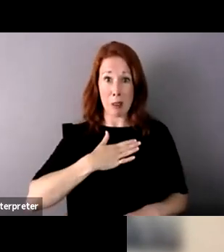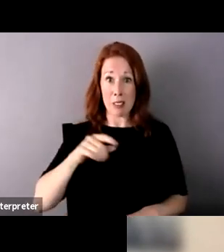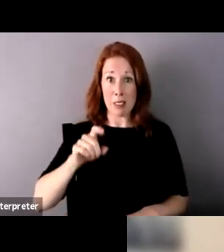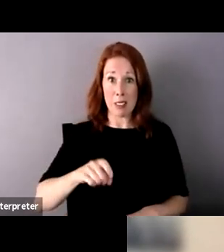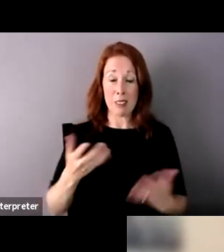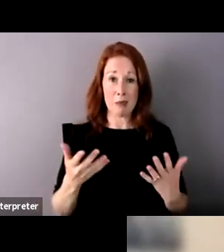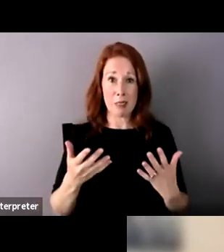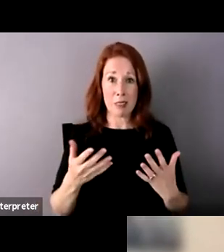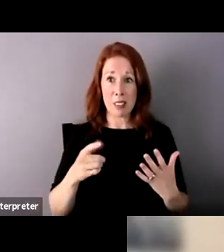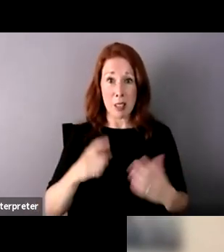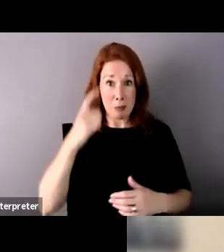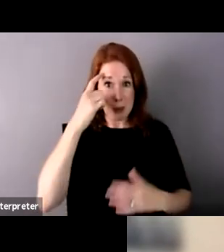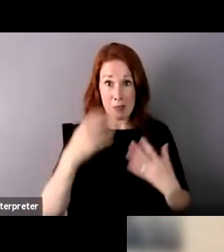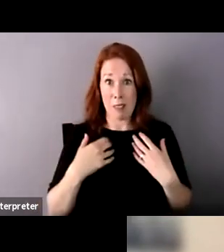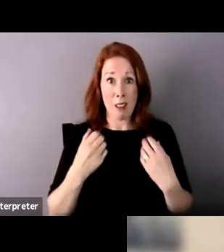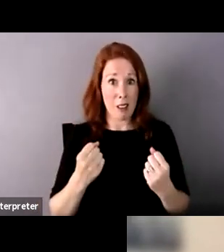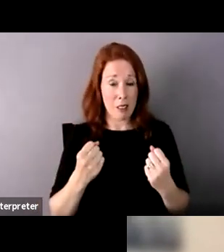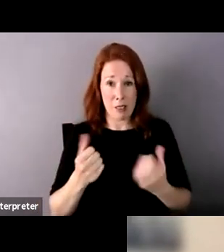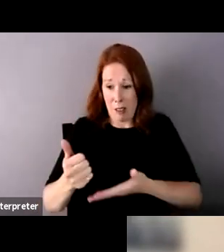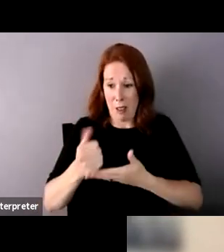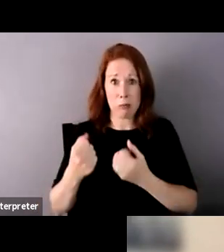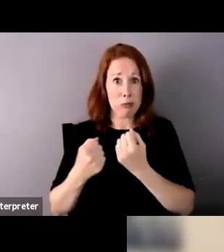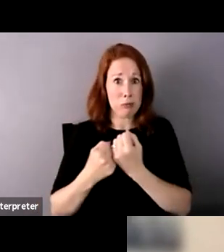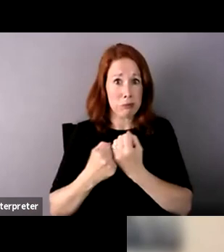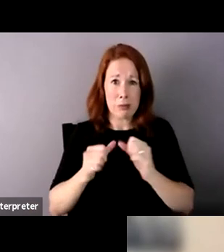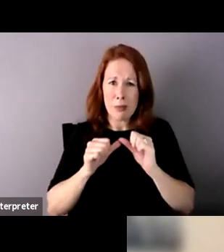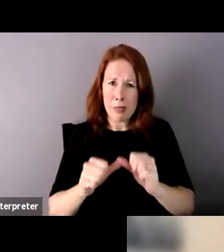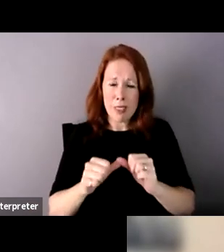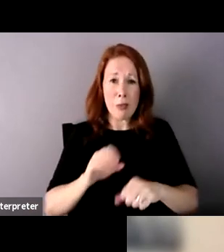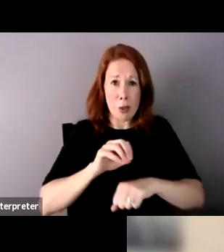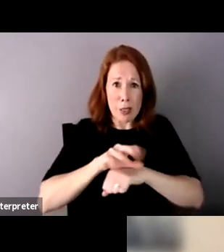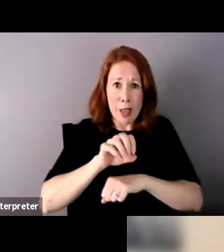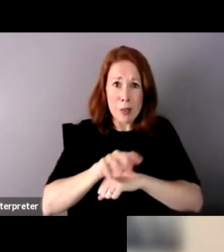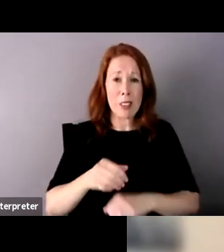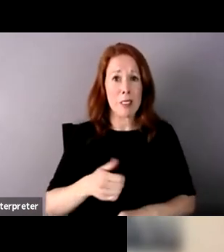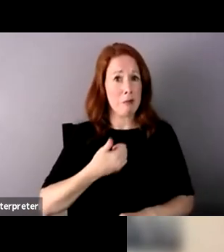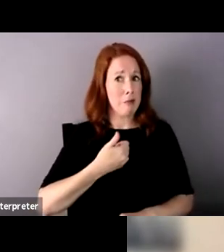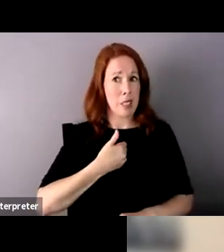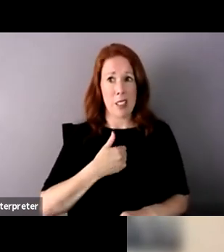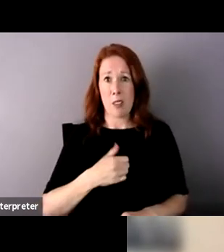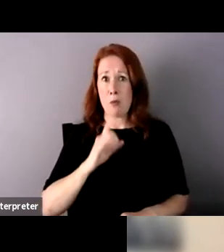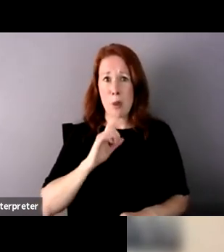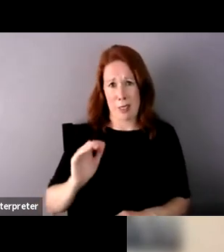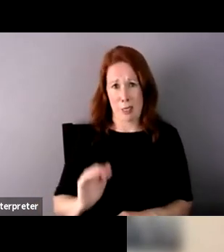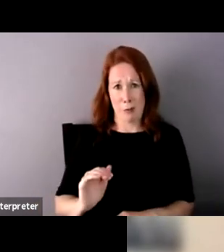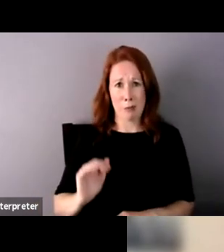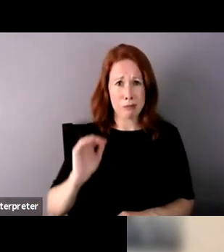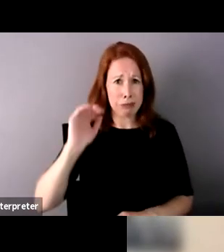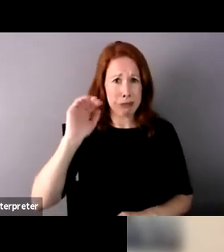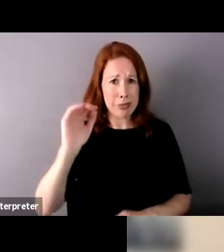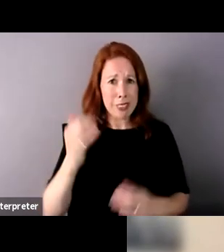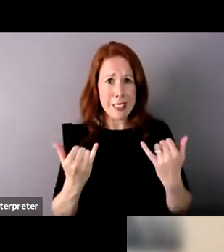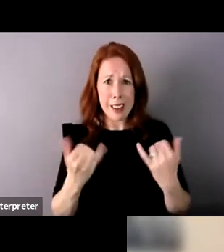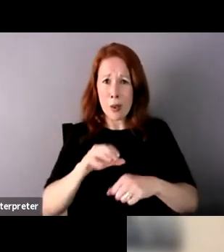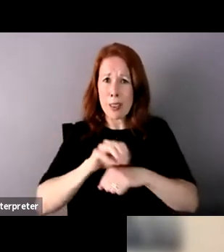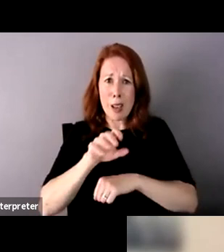for consistent mental health help and support through counseling from when I was, you know, knee high to a grasshopper and